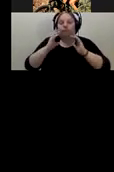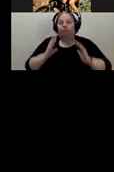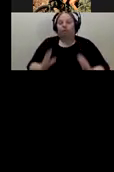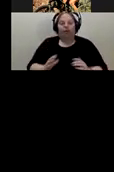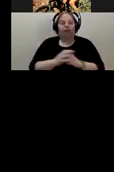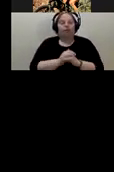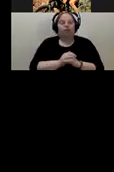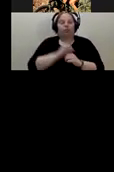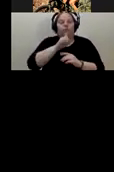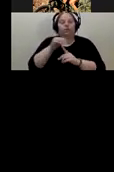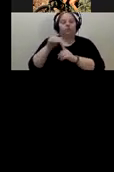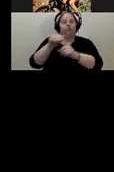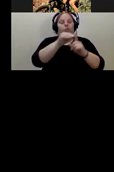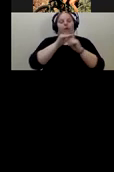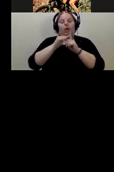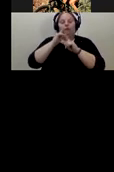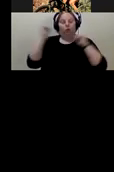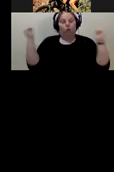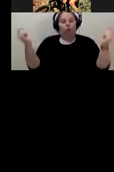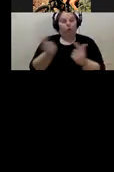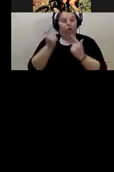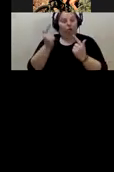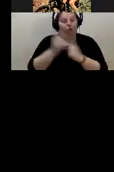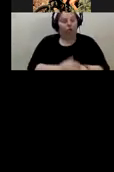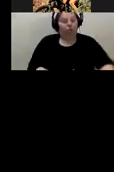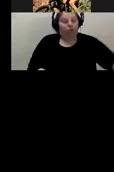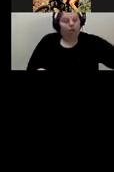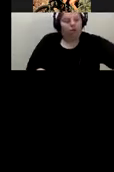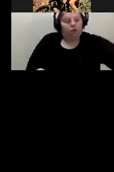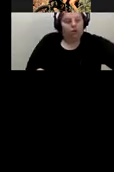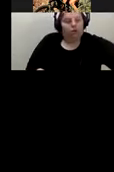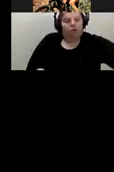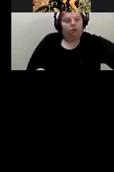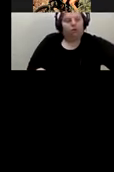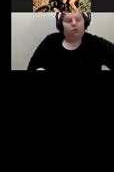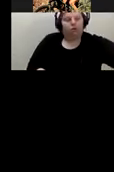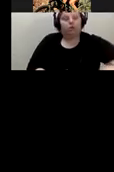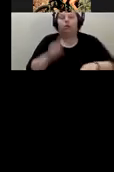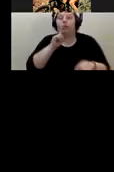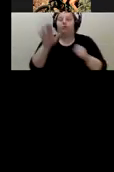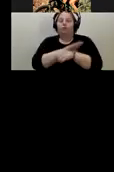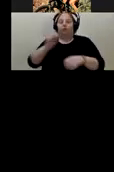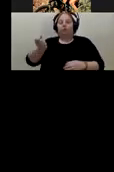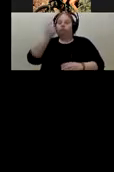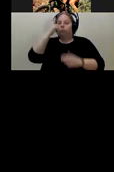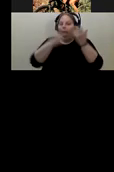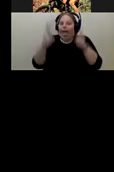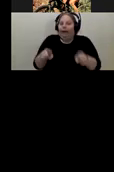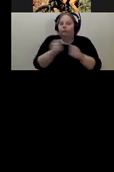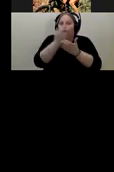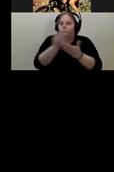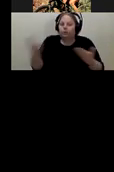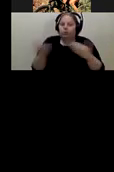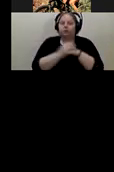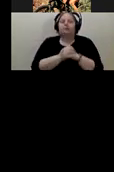just a reminder for everybody that, you know, really understanding what happens to resources, you know, what's